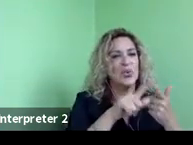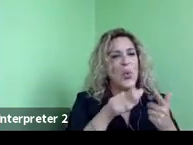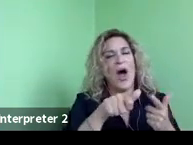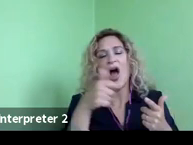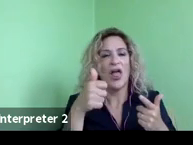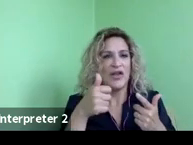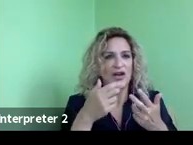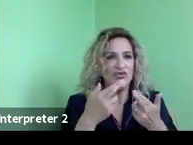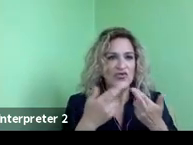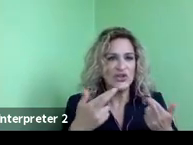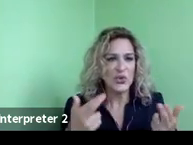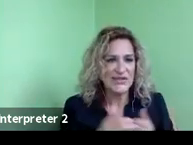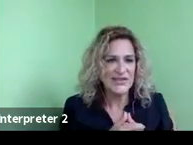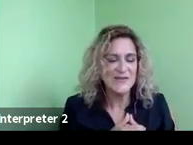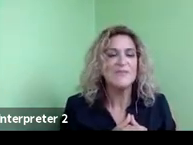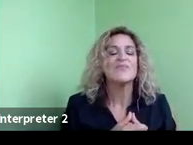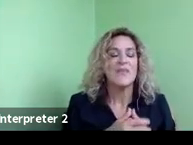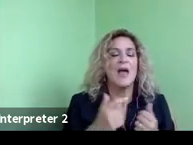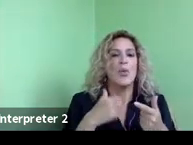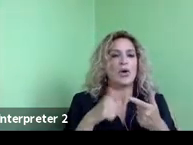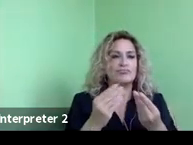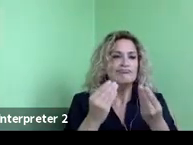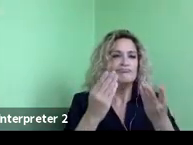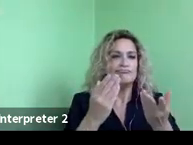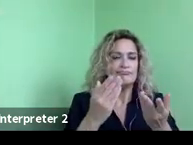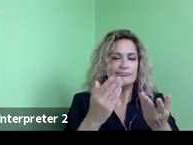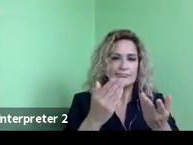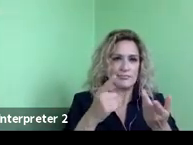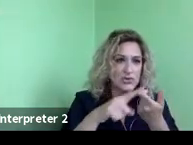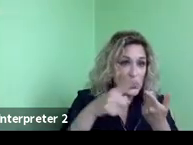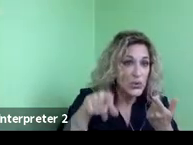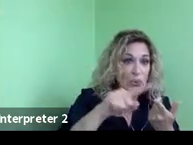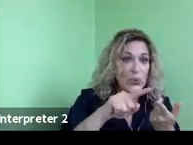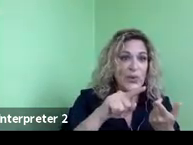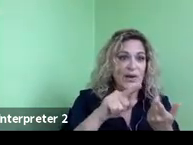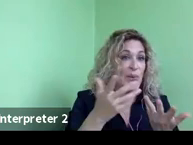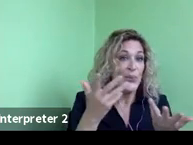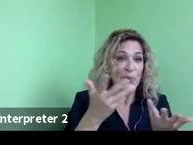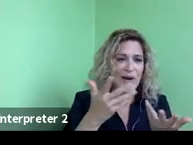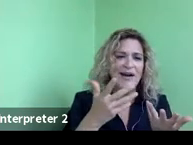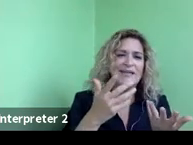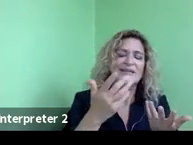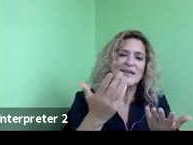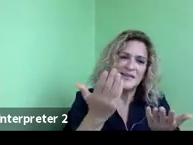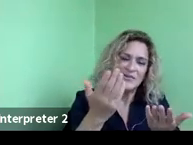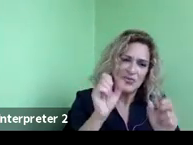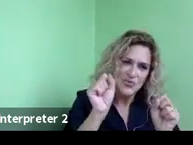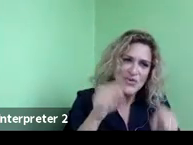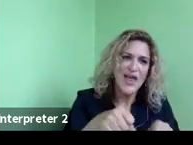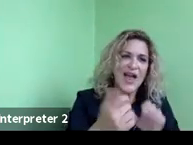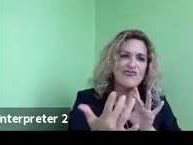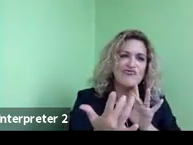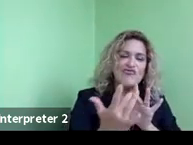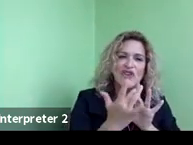sort of extending an invitation for you all to continue to reach out to us, to